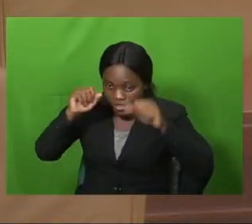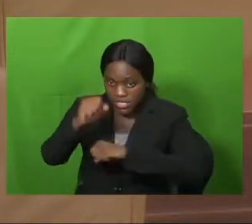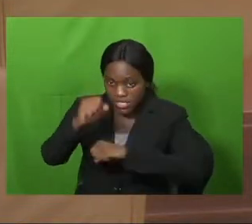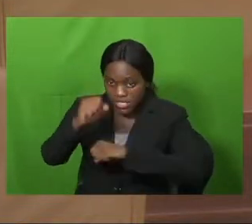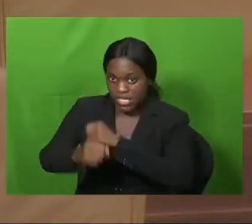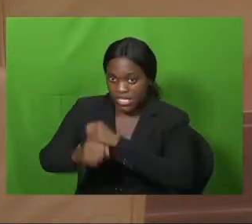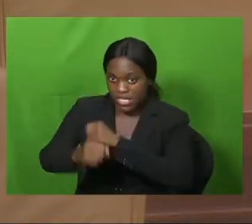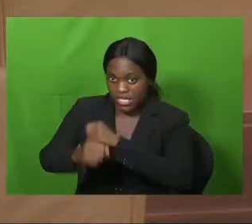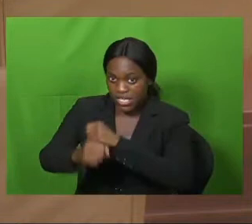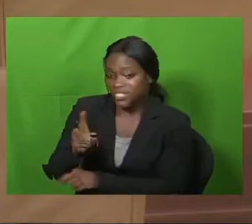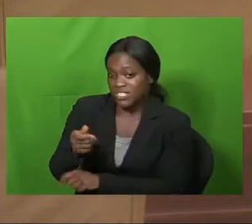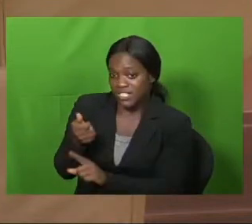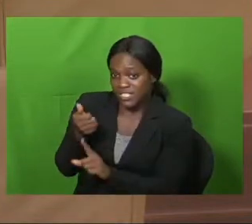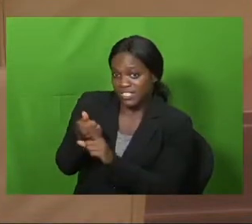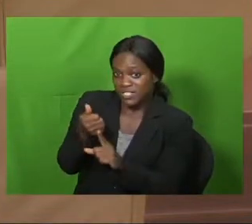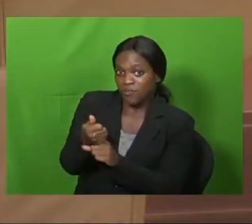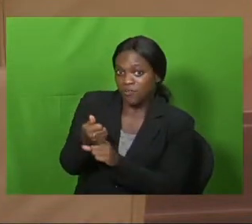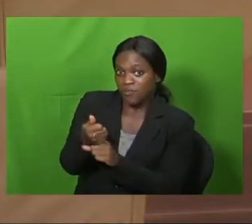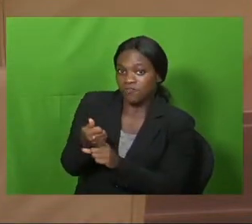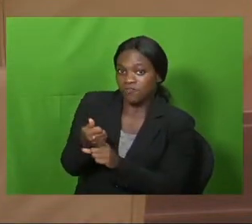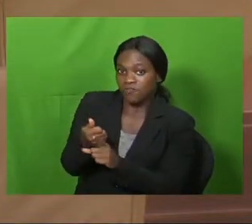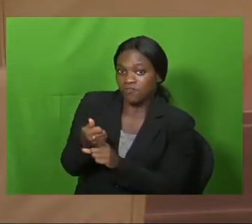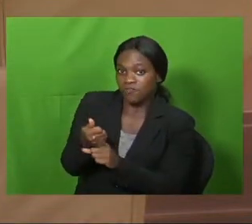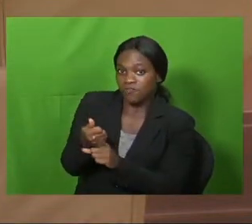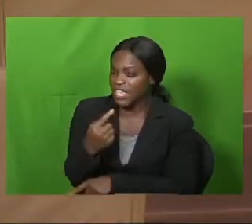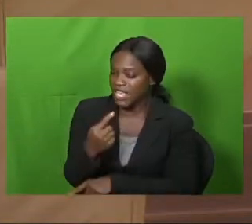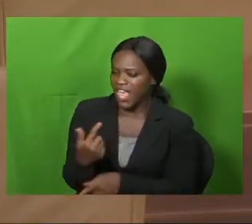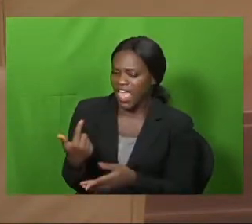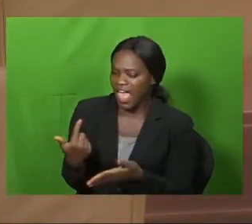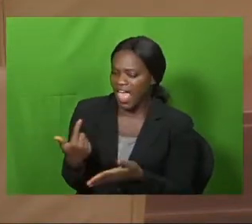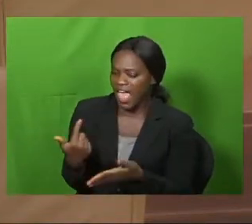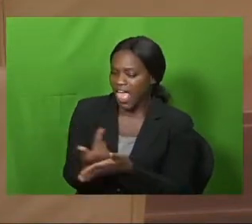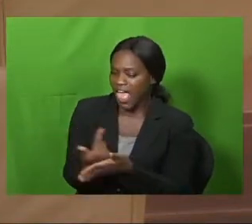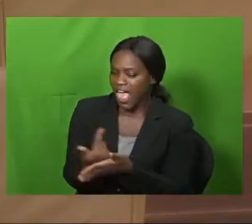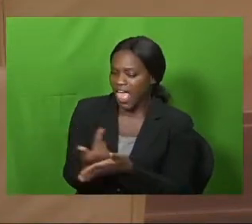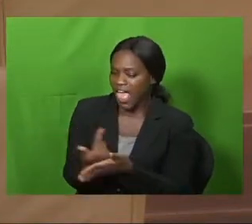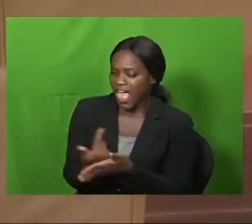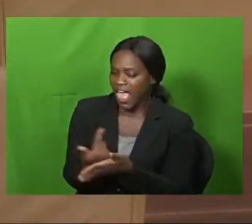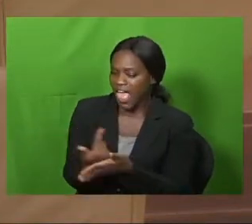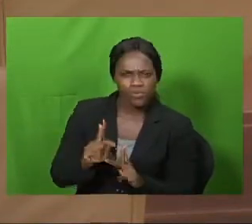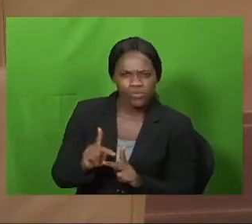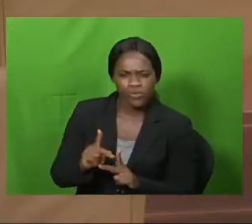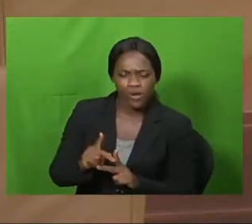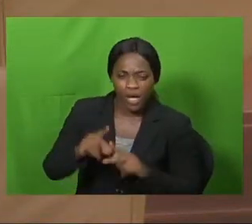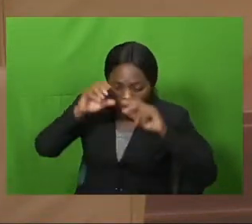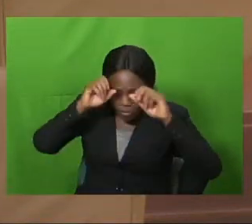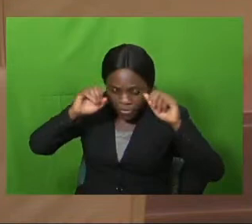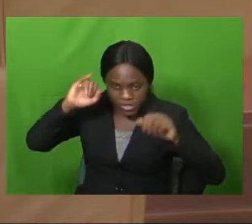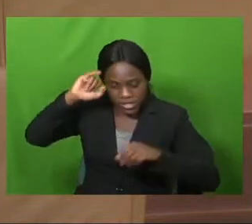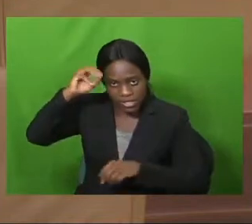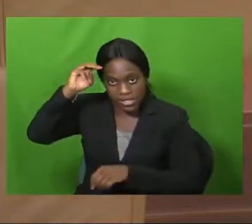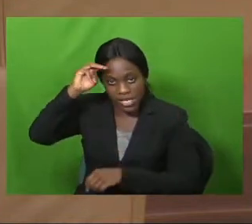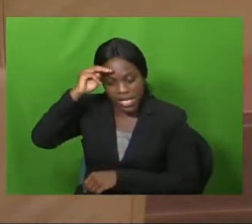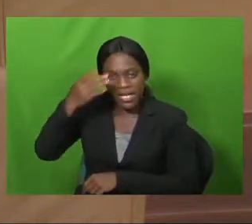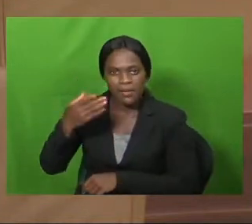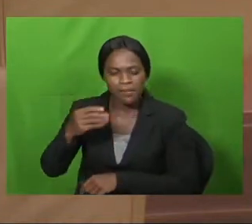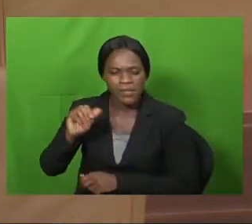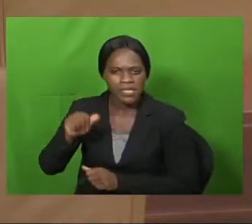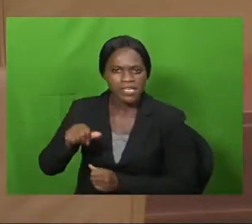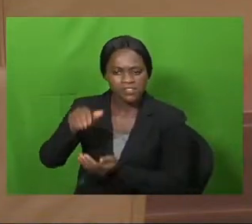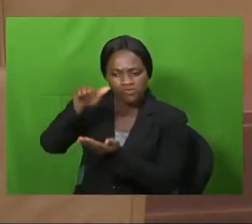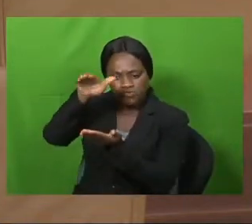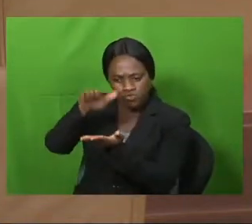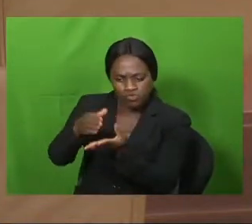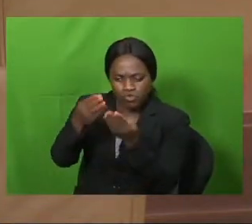2016 himself verbally told the people of Ghana that President Mahama has indeed fixed Dumso, he